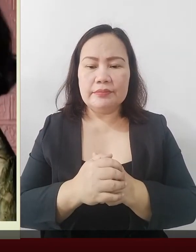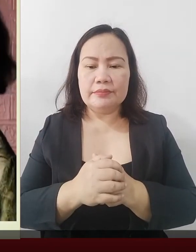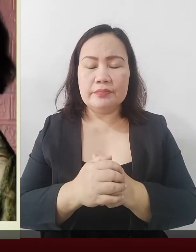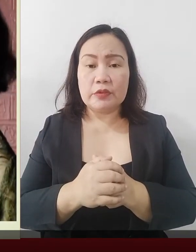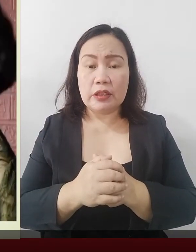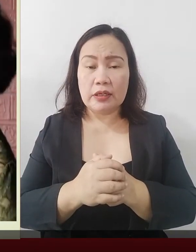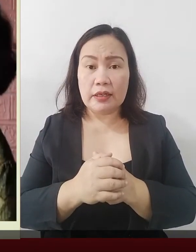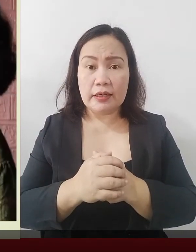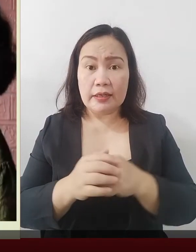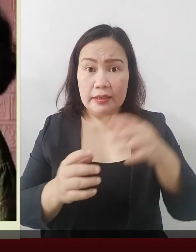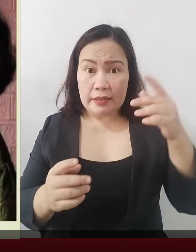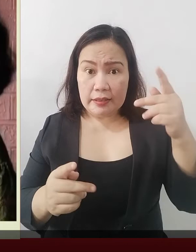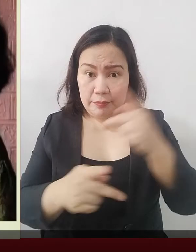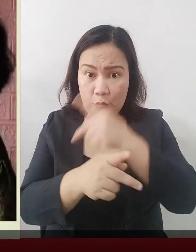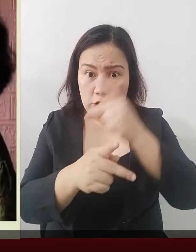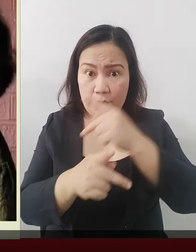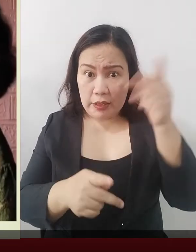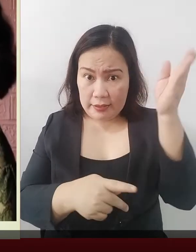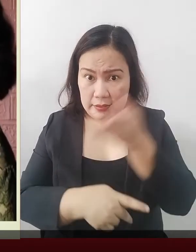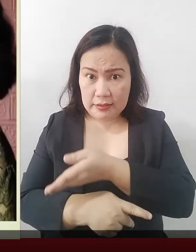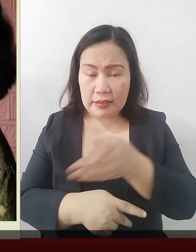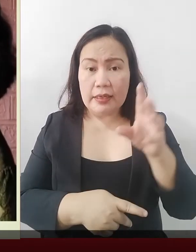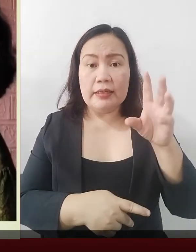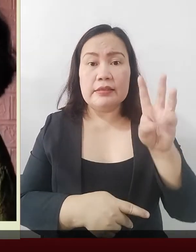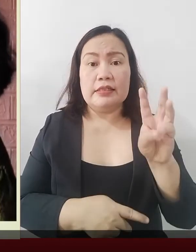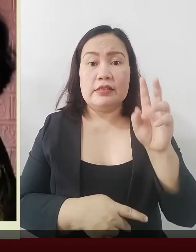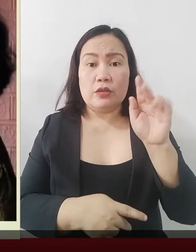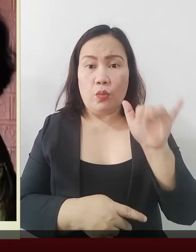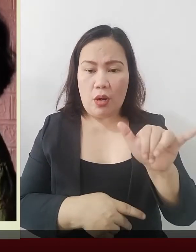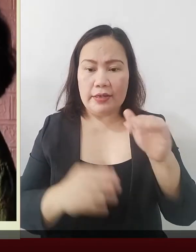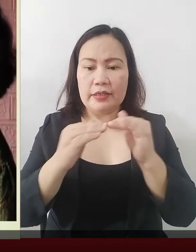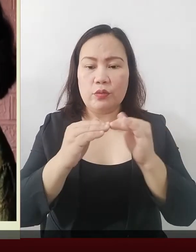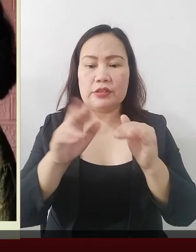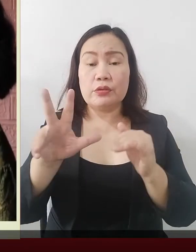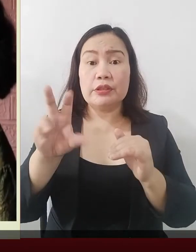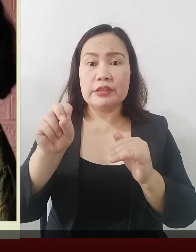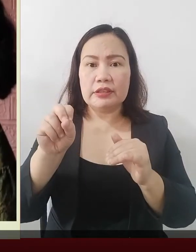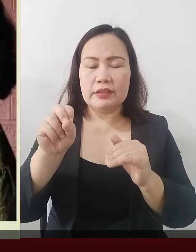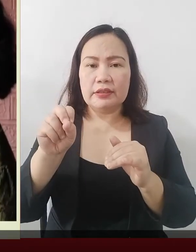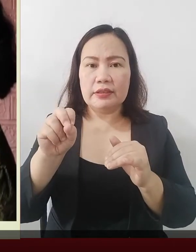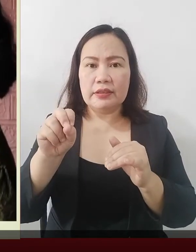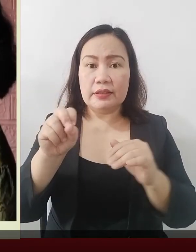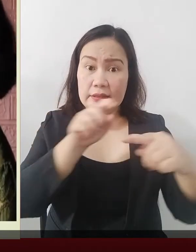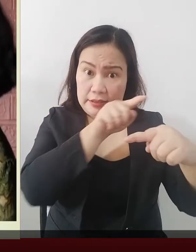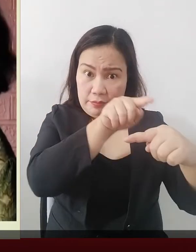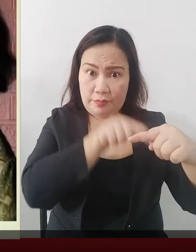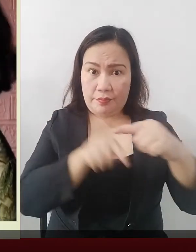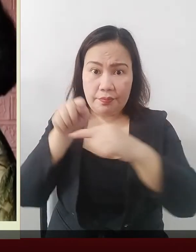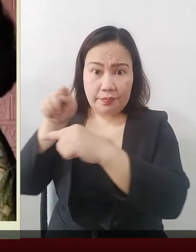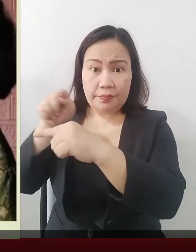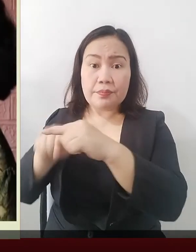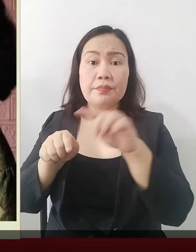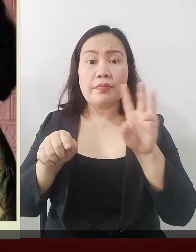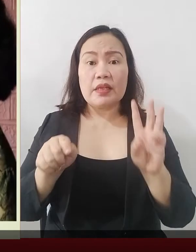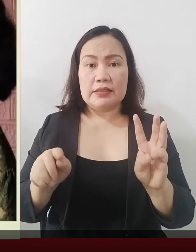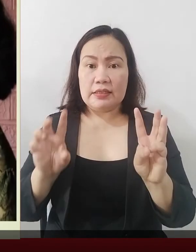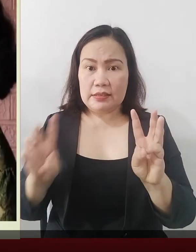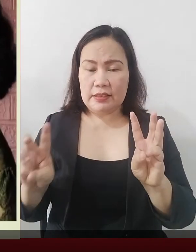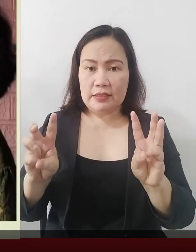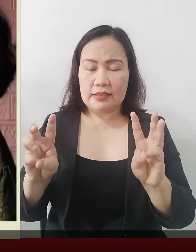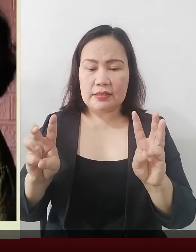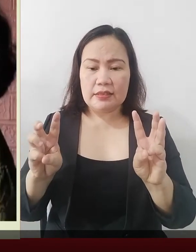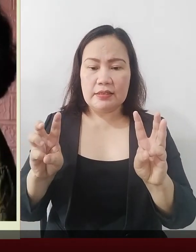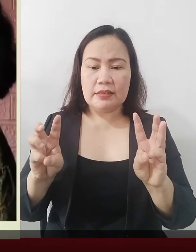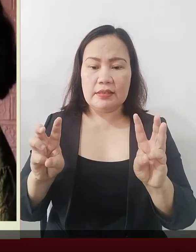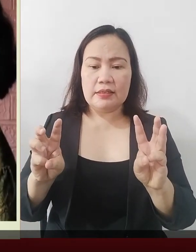y. We cross multiply, we have 6y is equal to 30. Then divide both